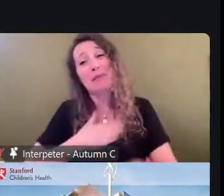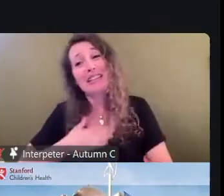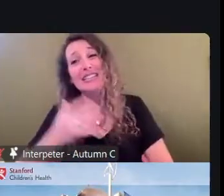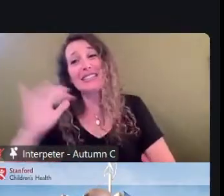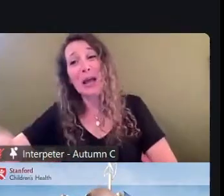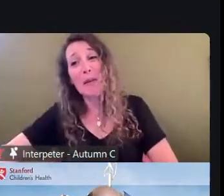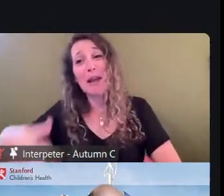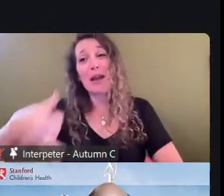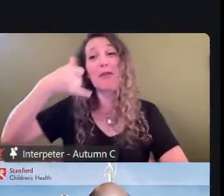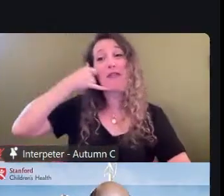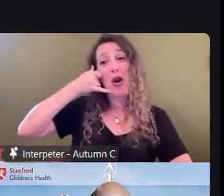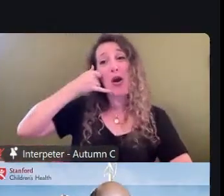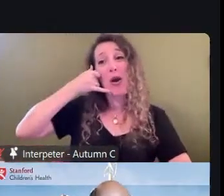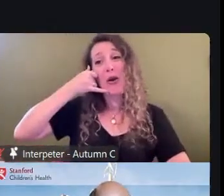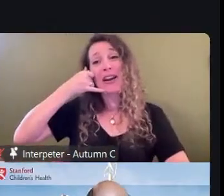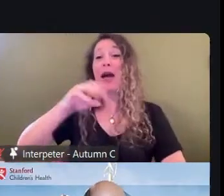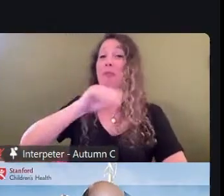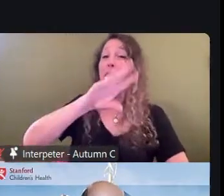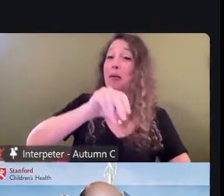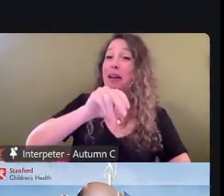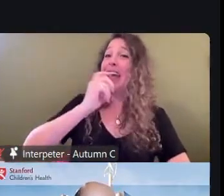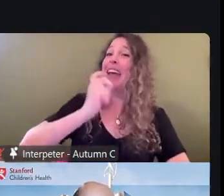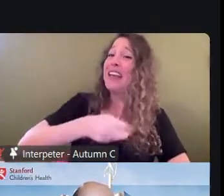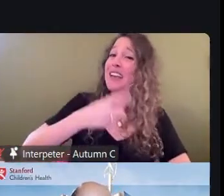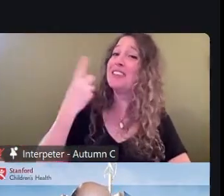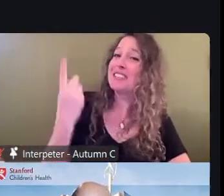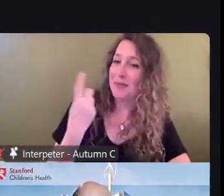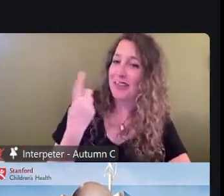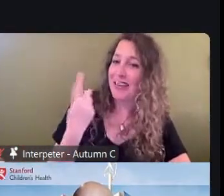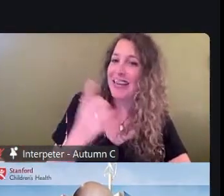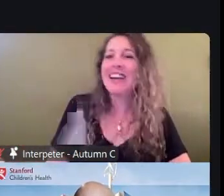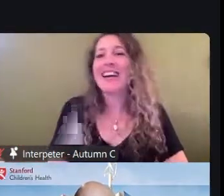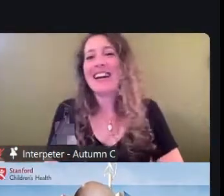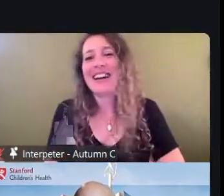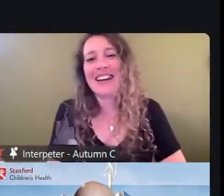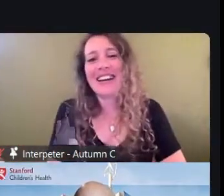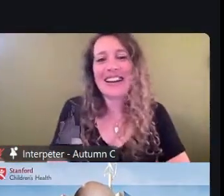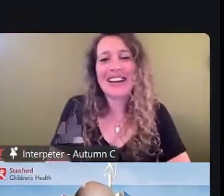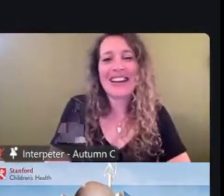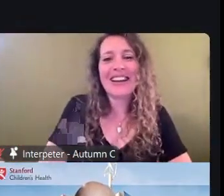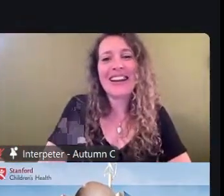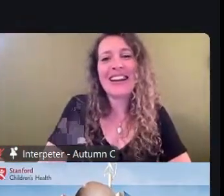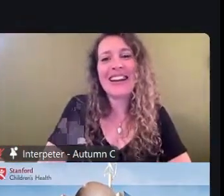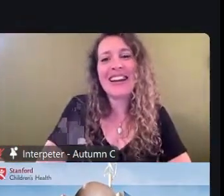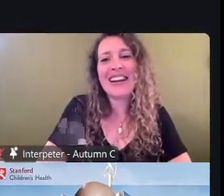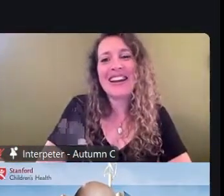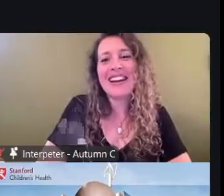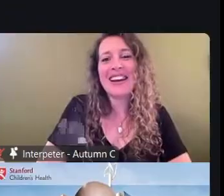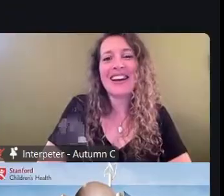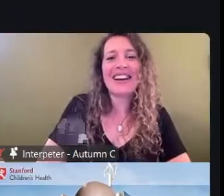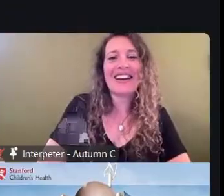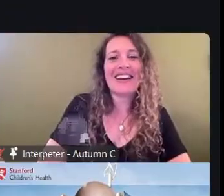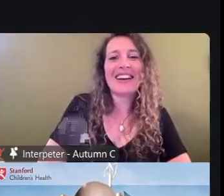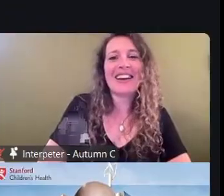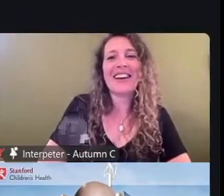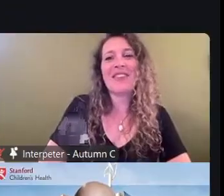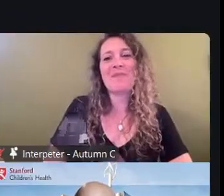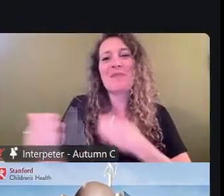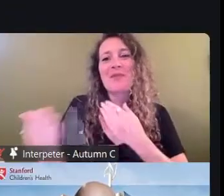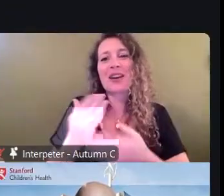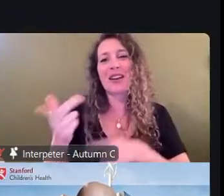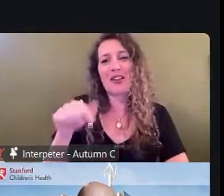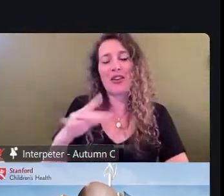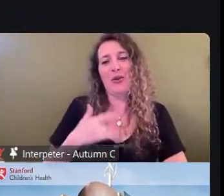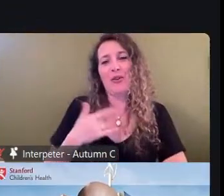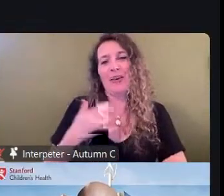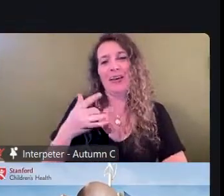point it at the QR code, and donate something. Whatever you feel this day was worth to